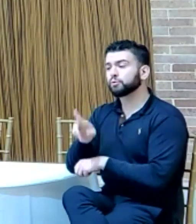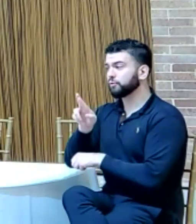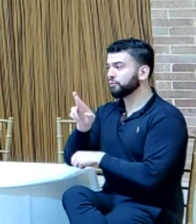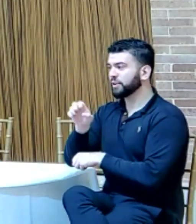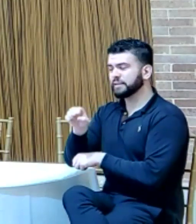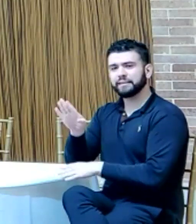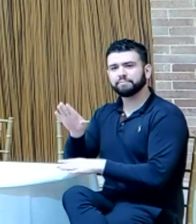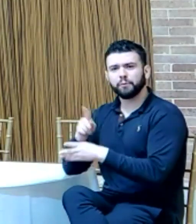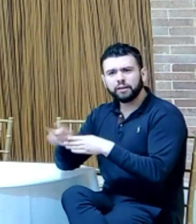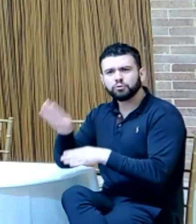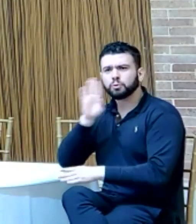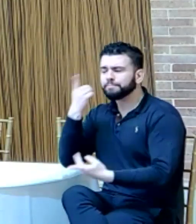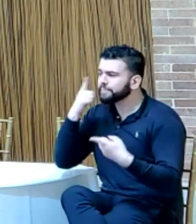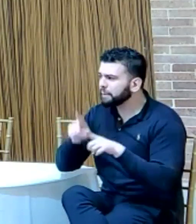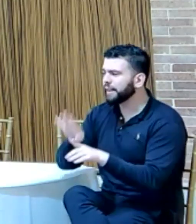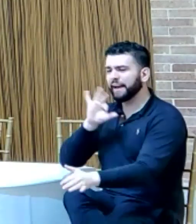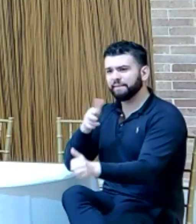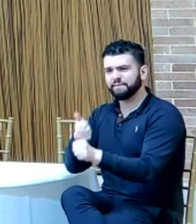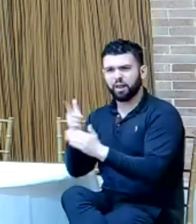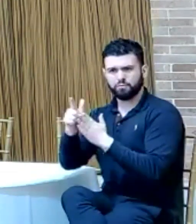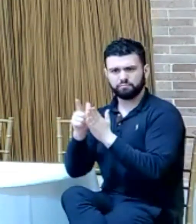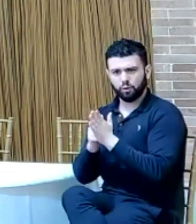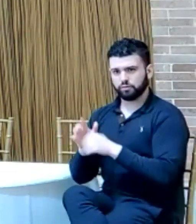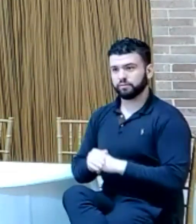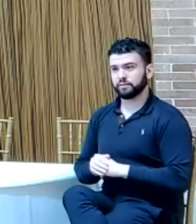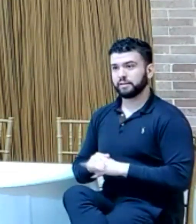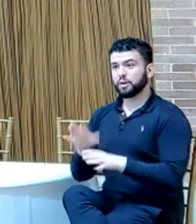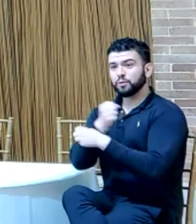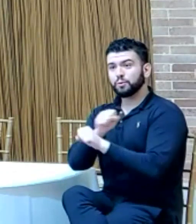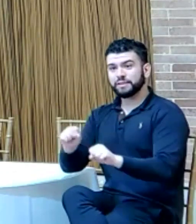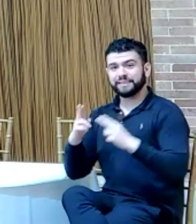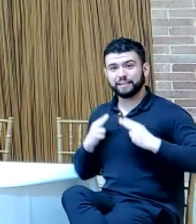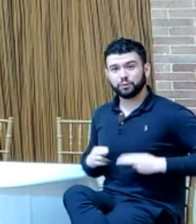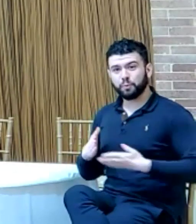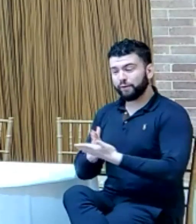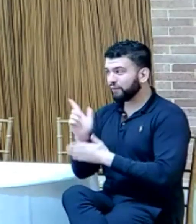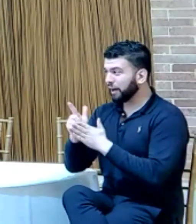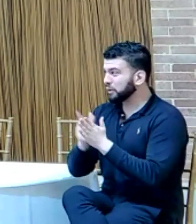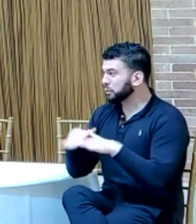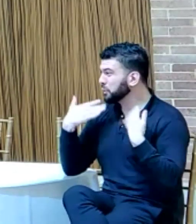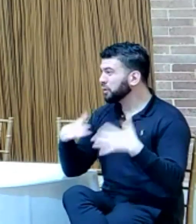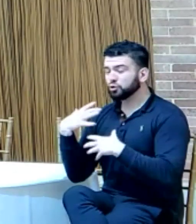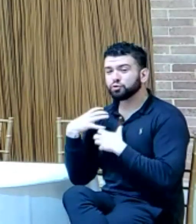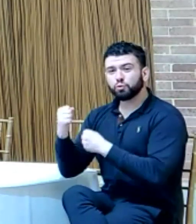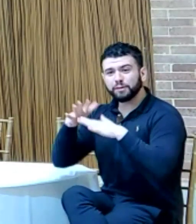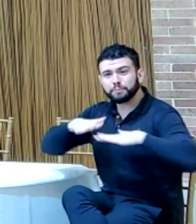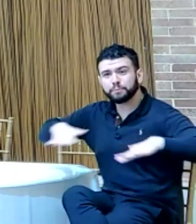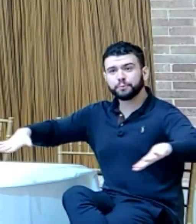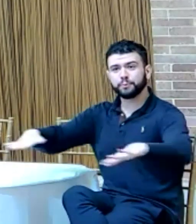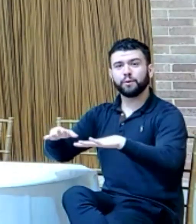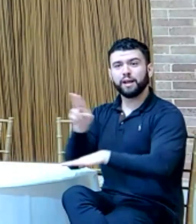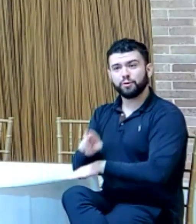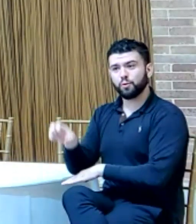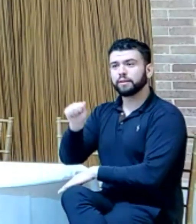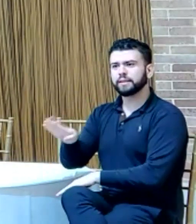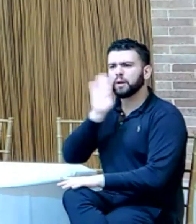with fair housing laws the state human rights law is one of the broadest and strongest in the nation and applies to nearly all